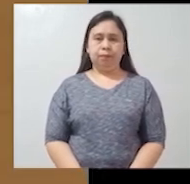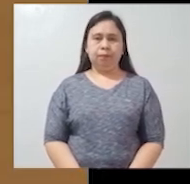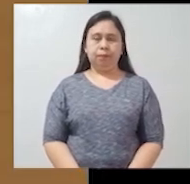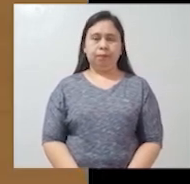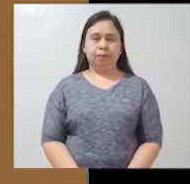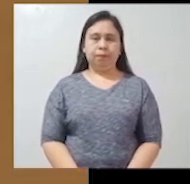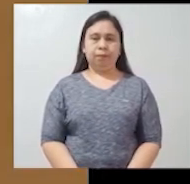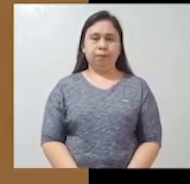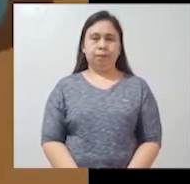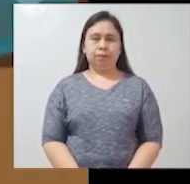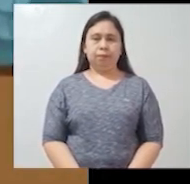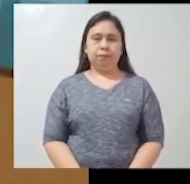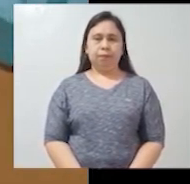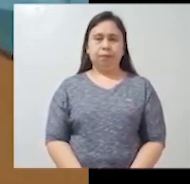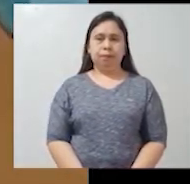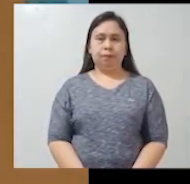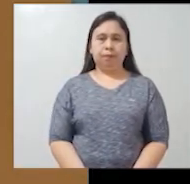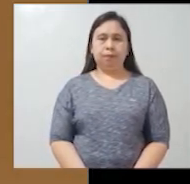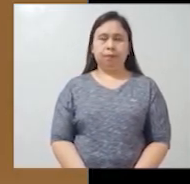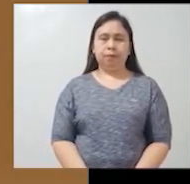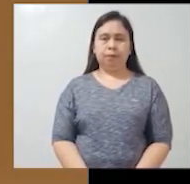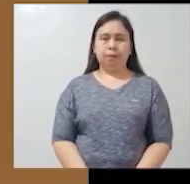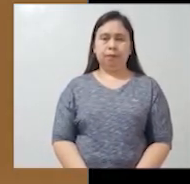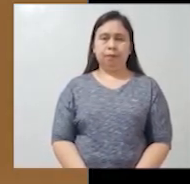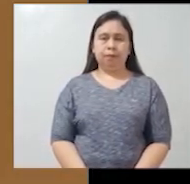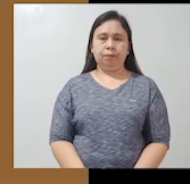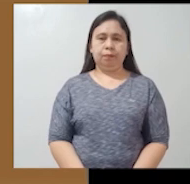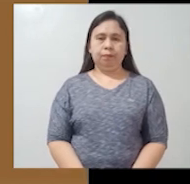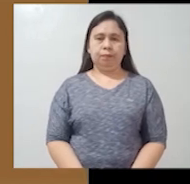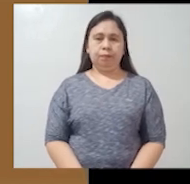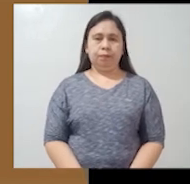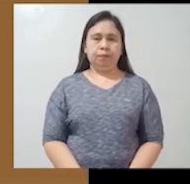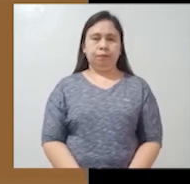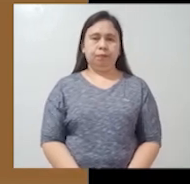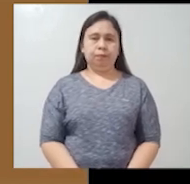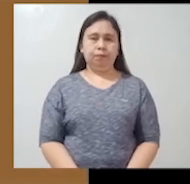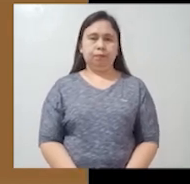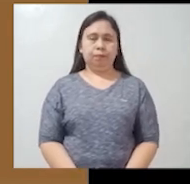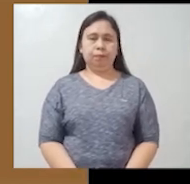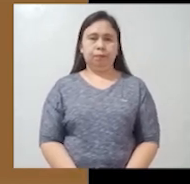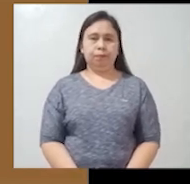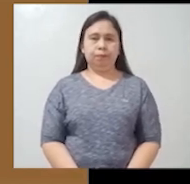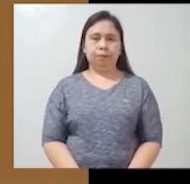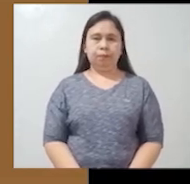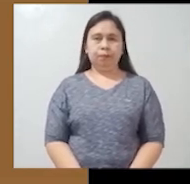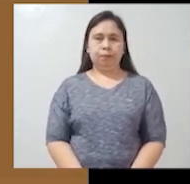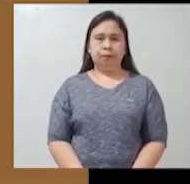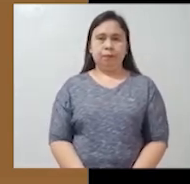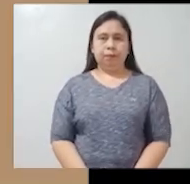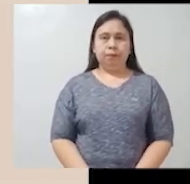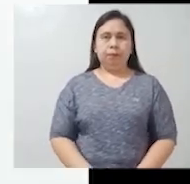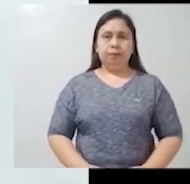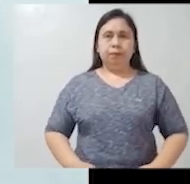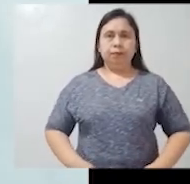Solids have a definite shape and occupy a definite space.